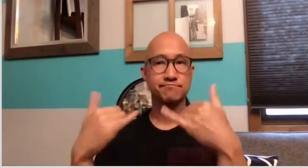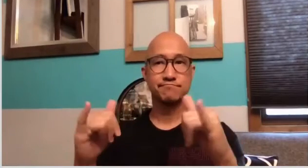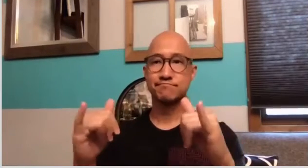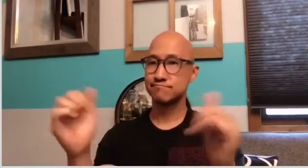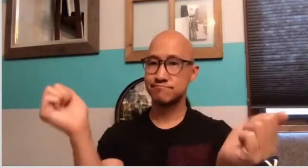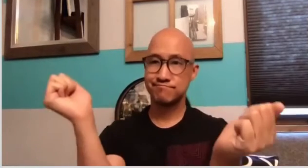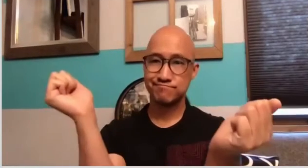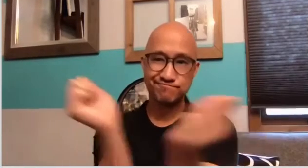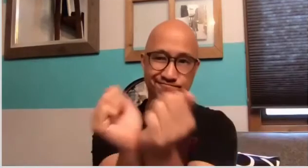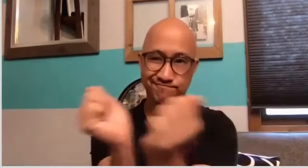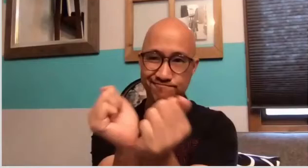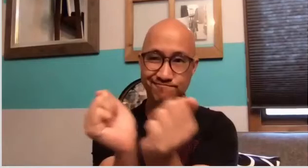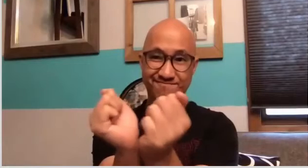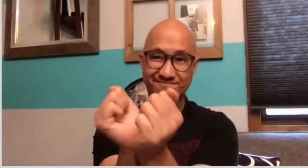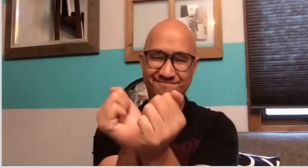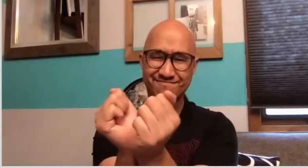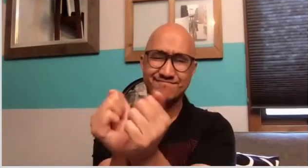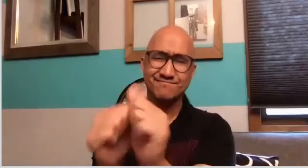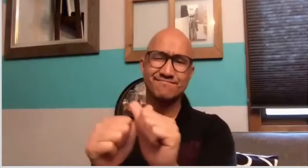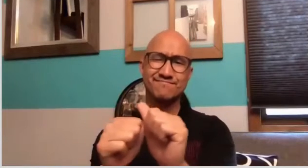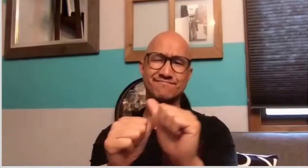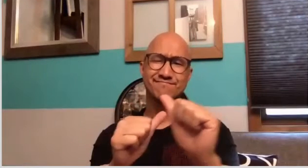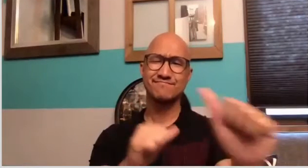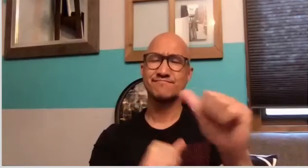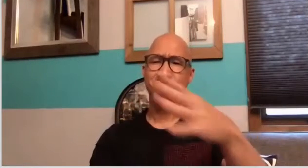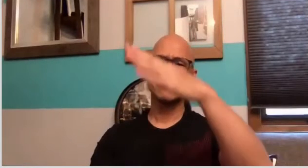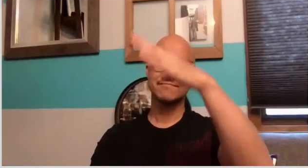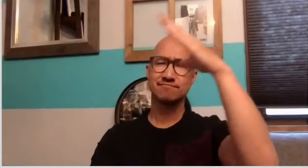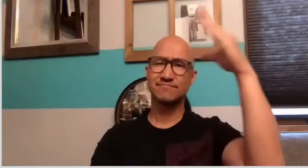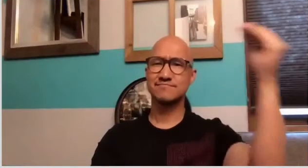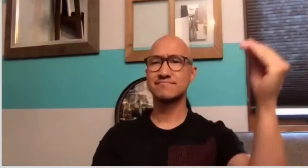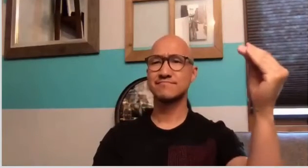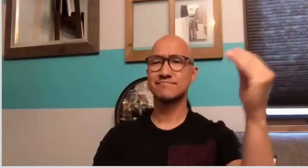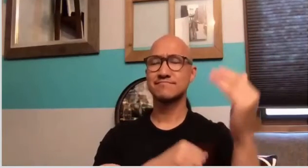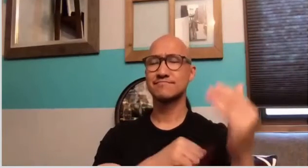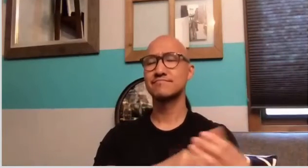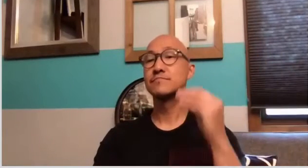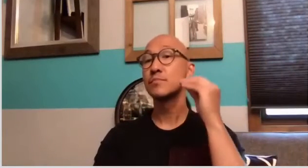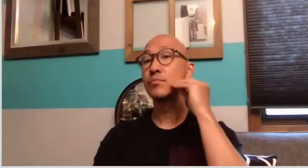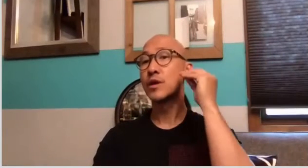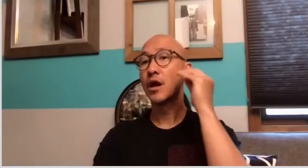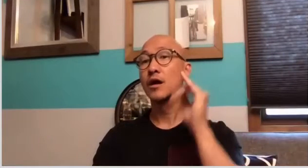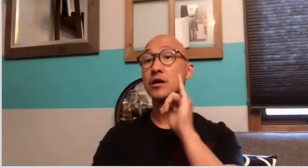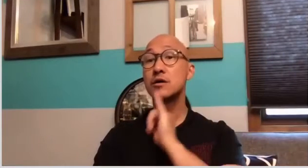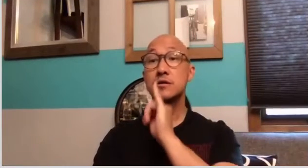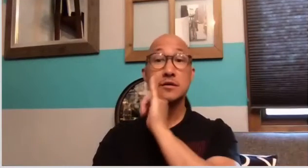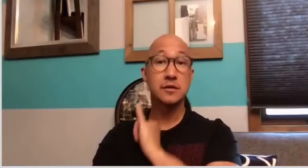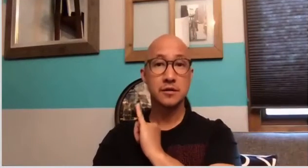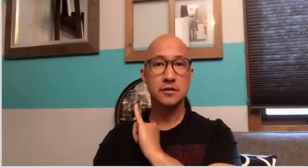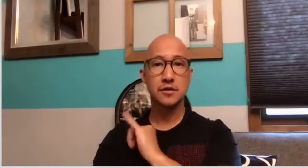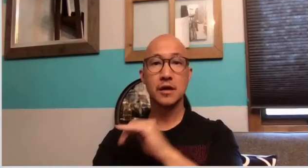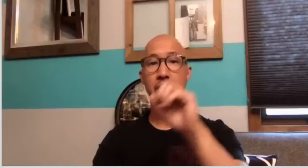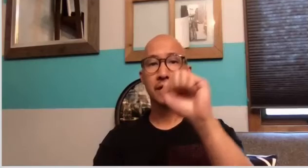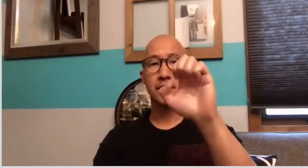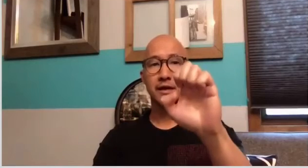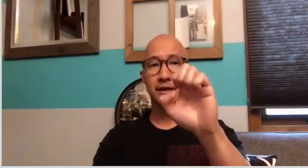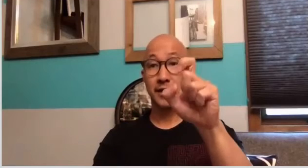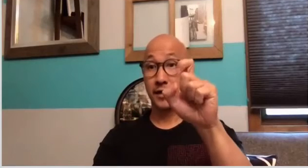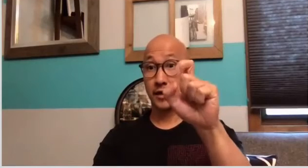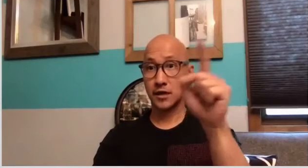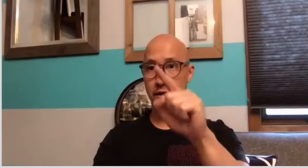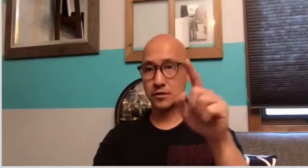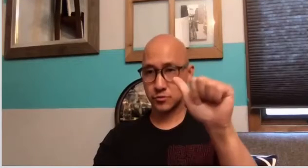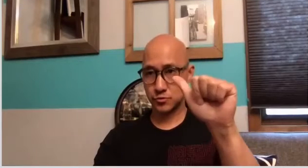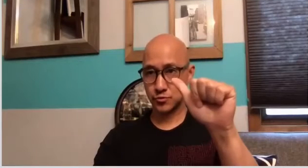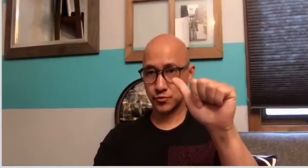returning to their ancestral homeland must have seemed hopeless. Then in Ezra chapter 1, we're introduced to the Persian